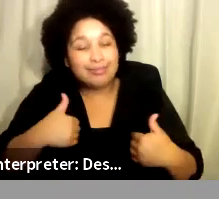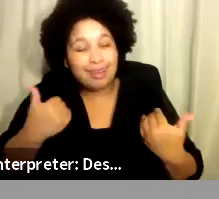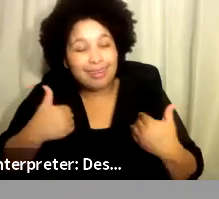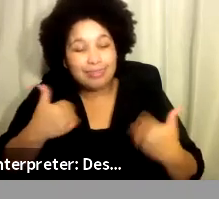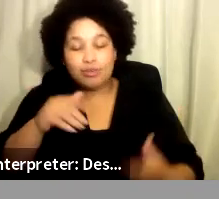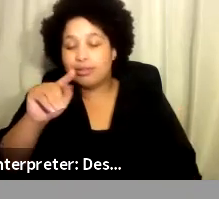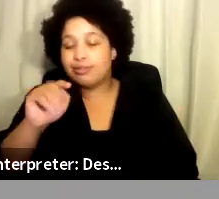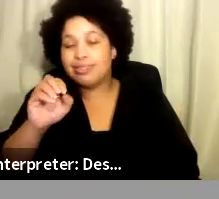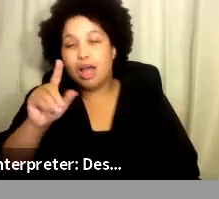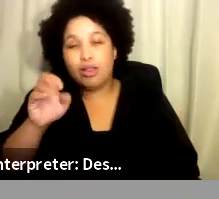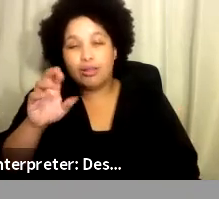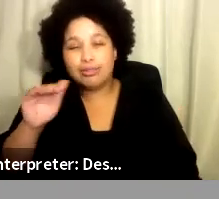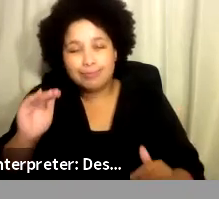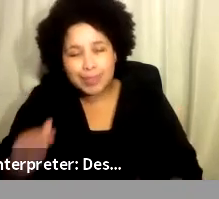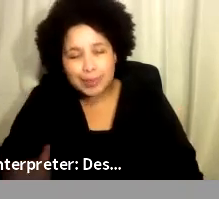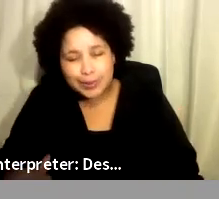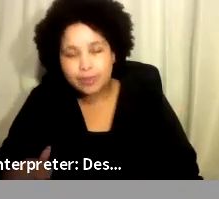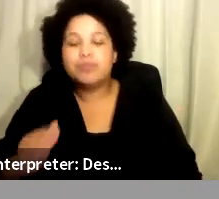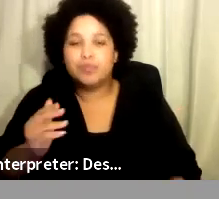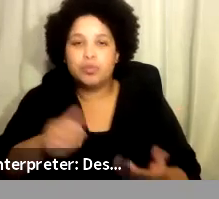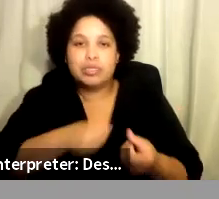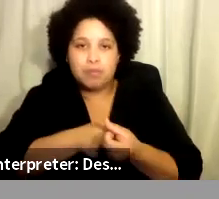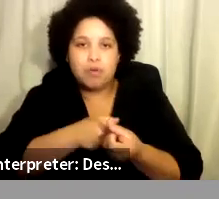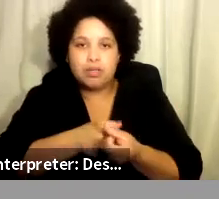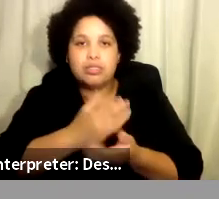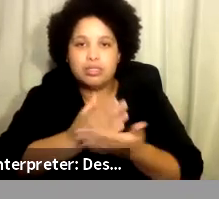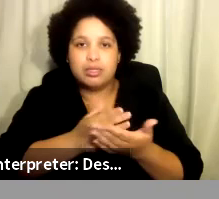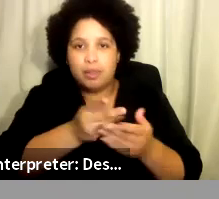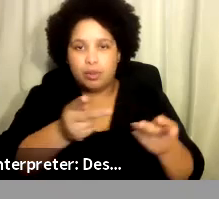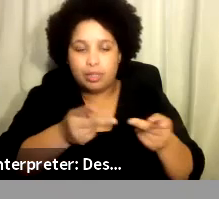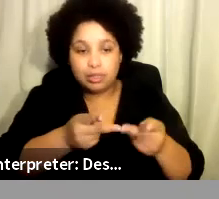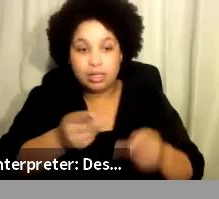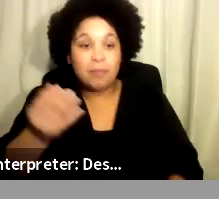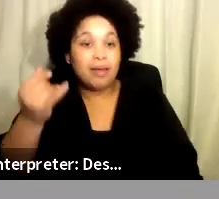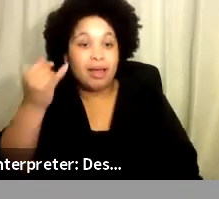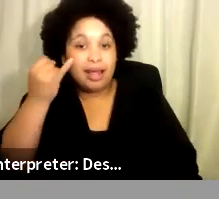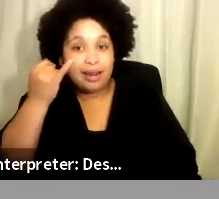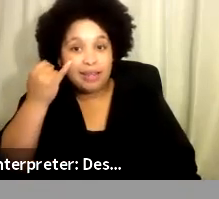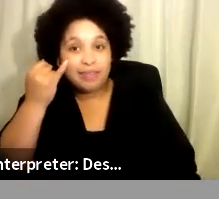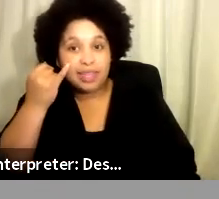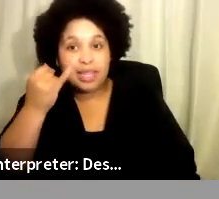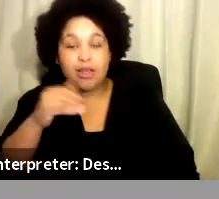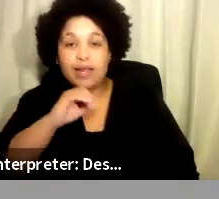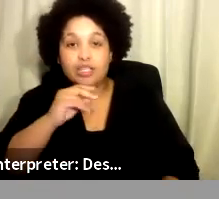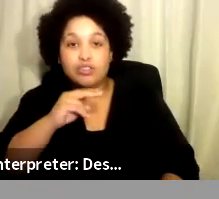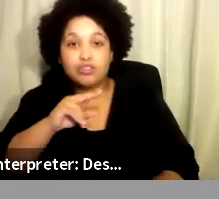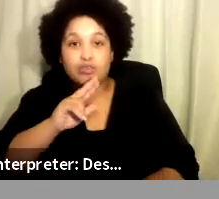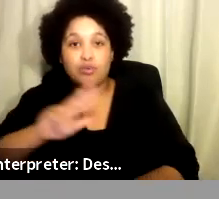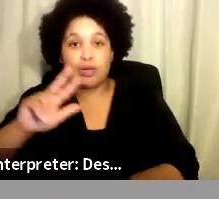toddlers. And then if your child is 3, then they are eligible for any of the other preschool locations.